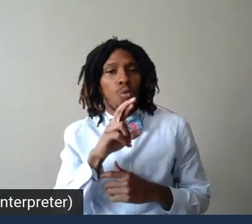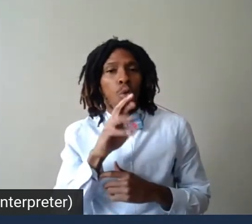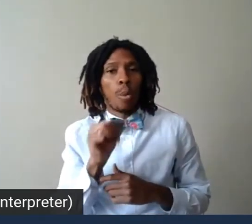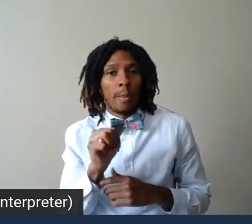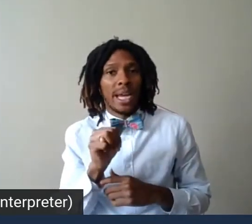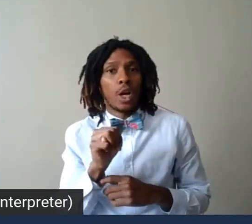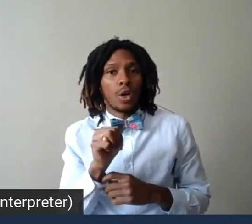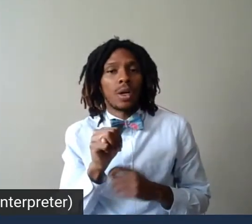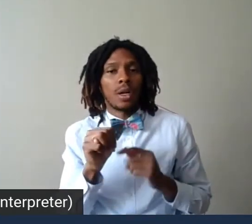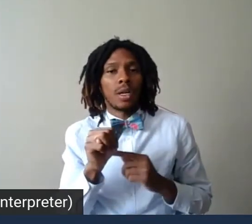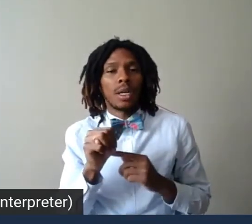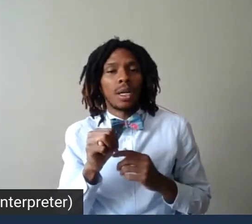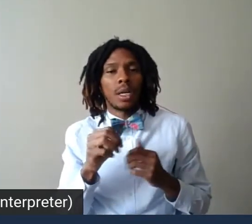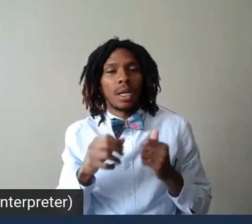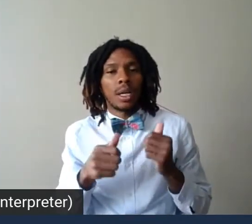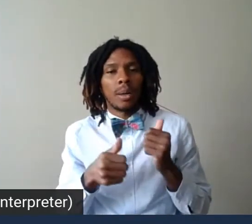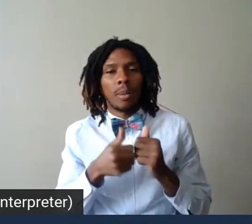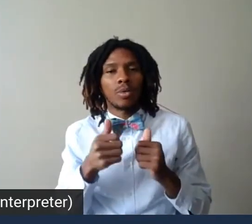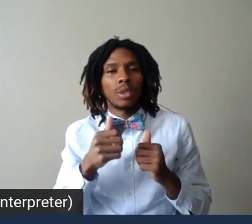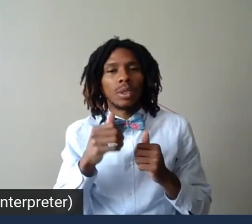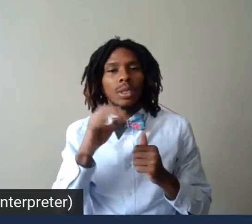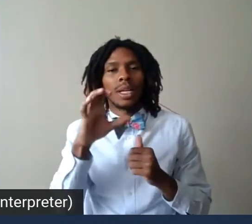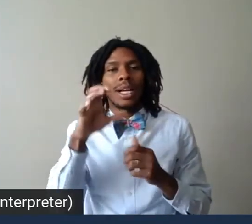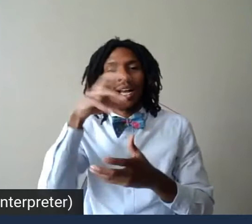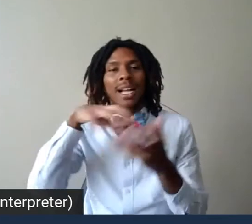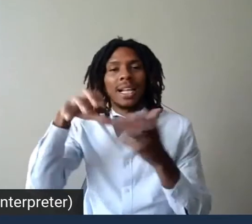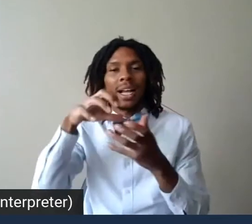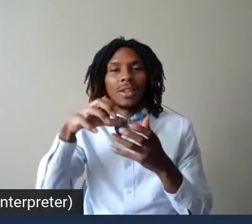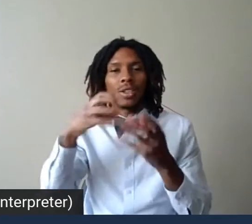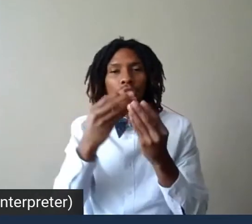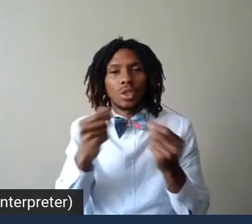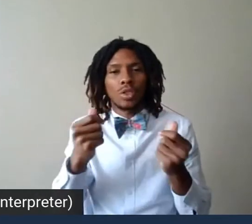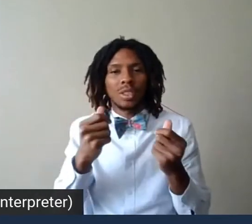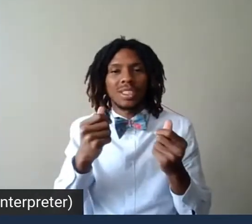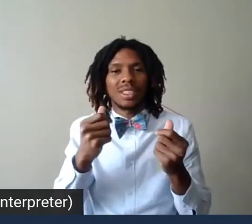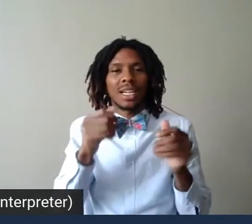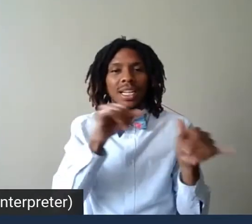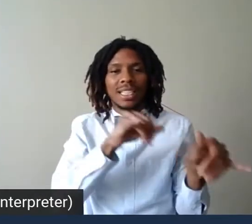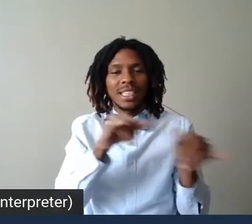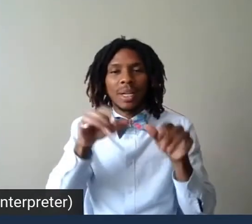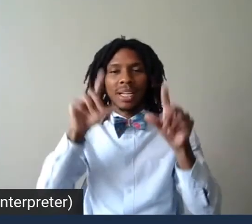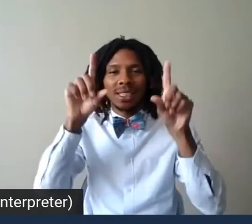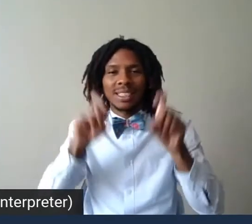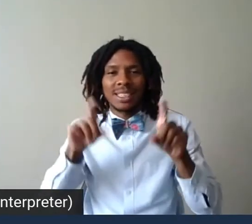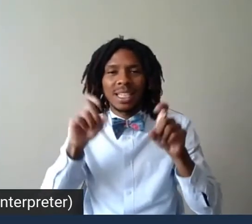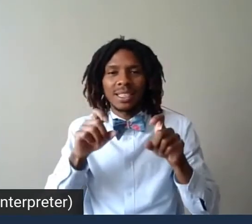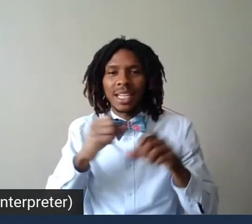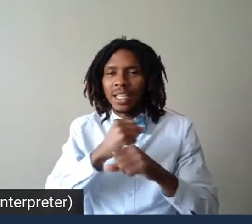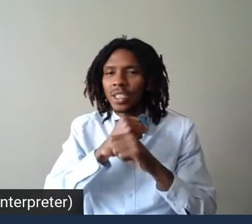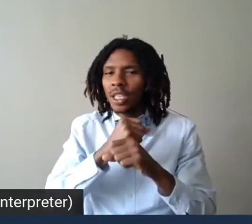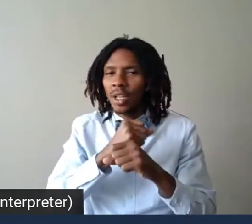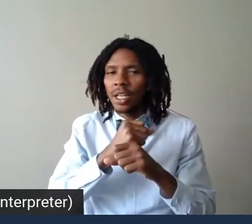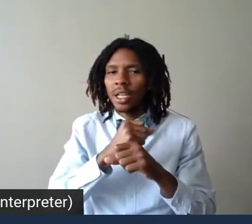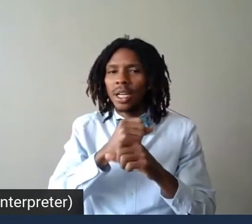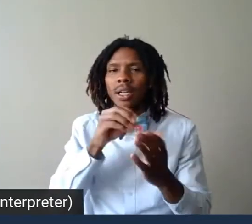is the most complete cloud solution for you to simulate, test, and securely deploy code onto your